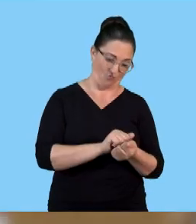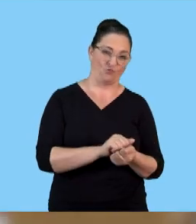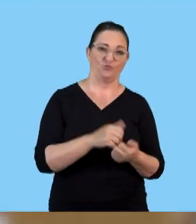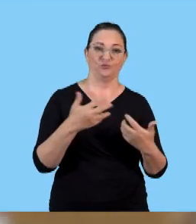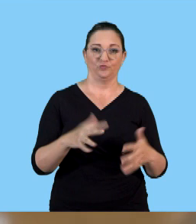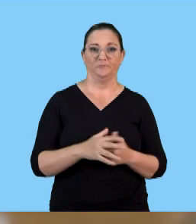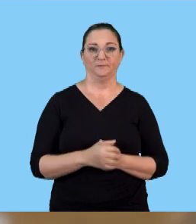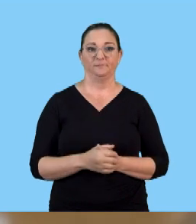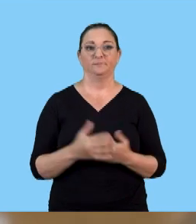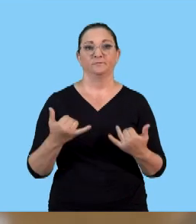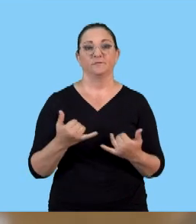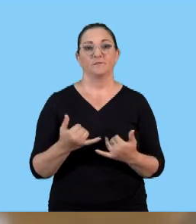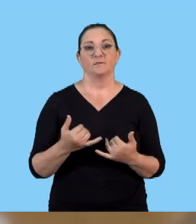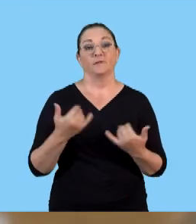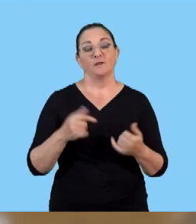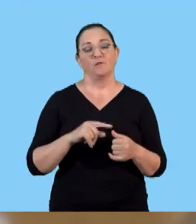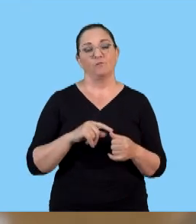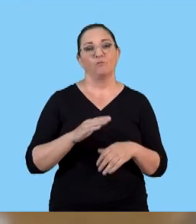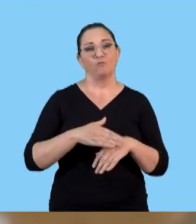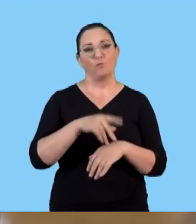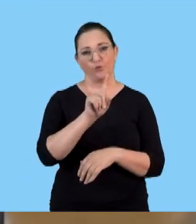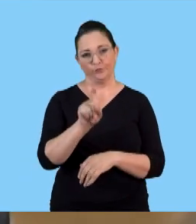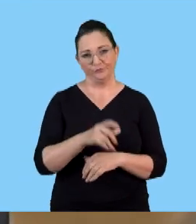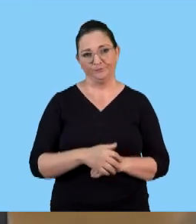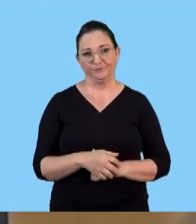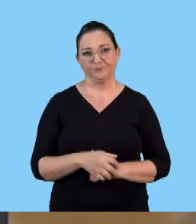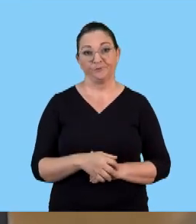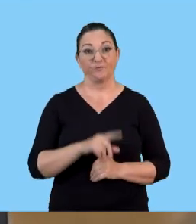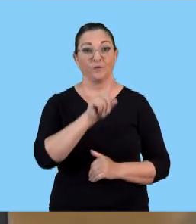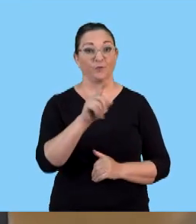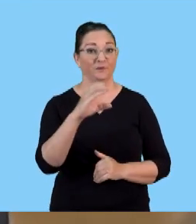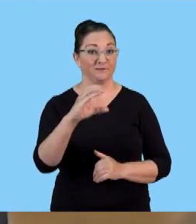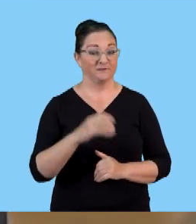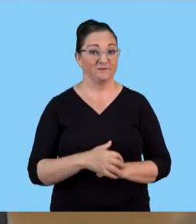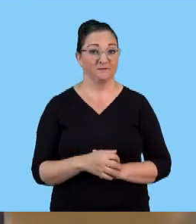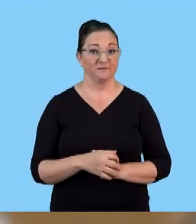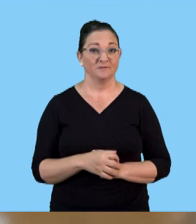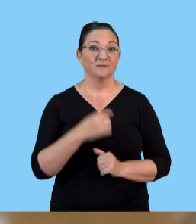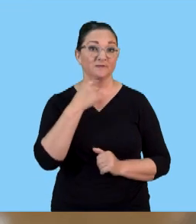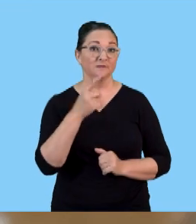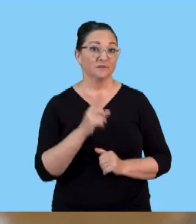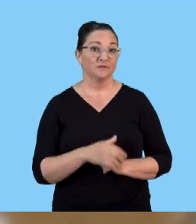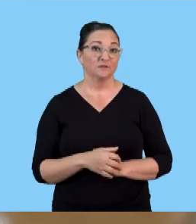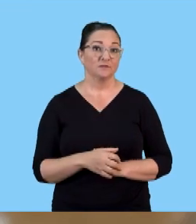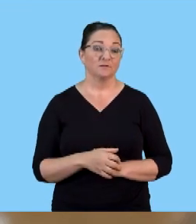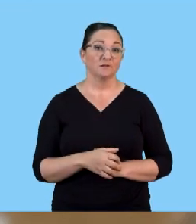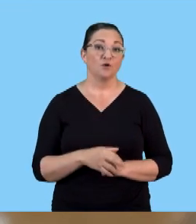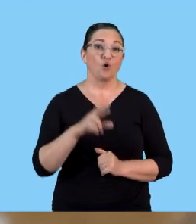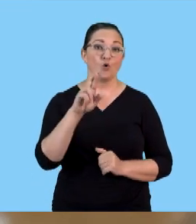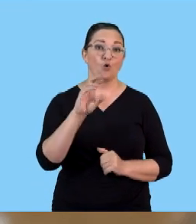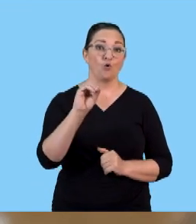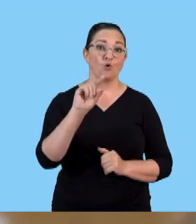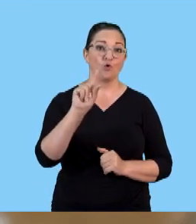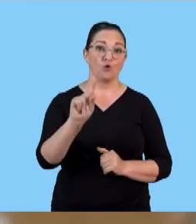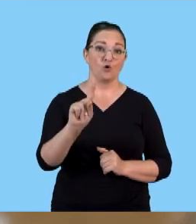my calculation. Okay, let us do another question. So here at question number C, it says